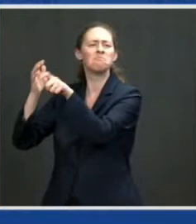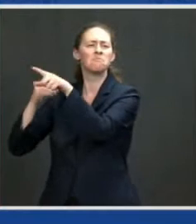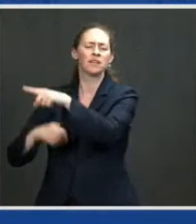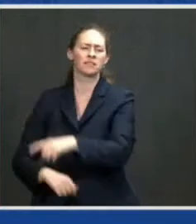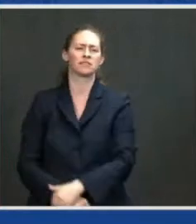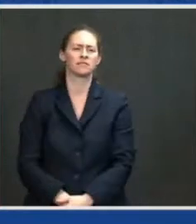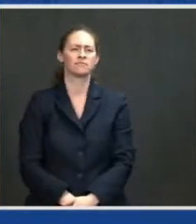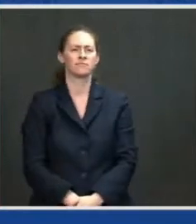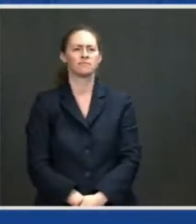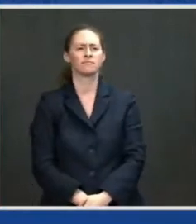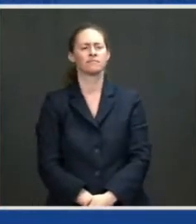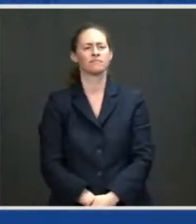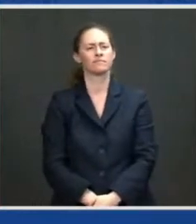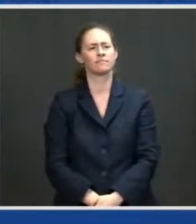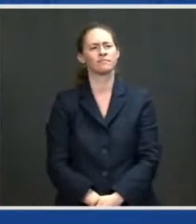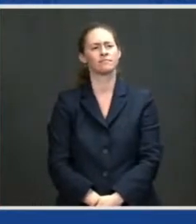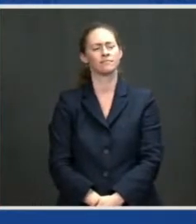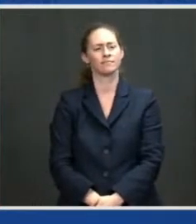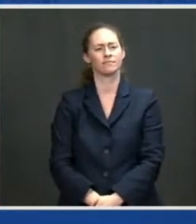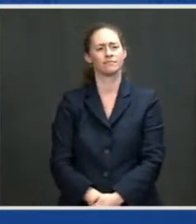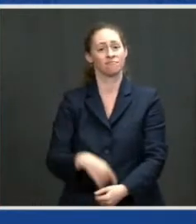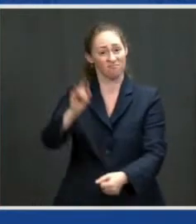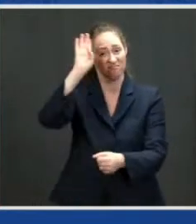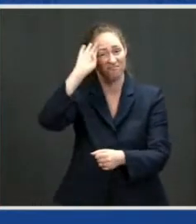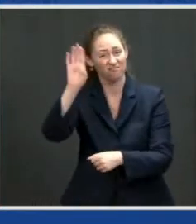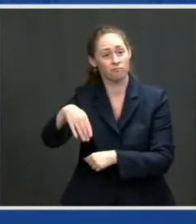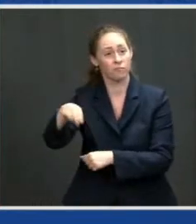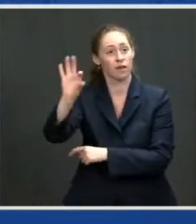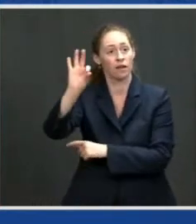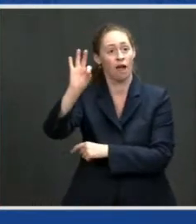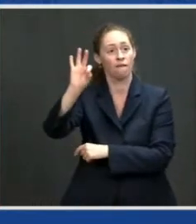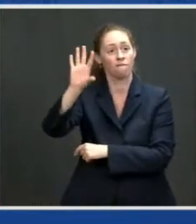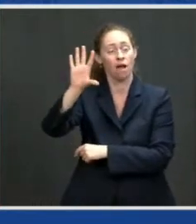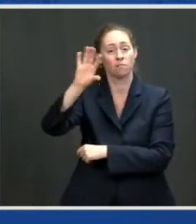or 95% of my jobs plan, you don't need a bachelor's degree.